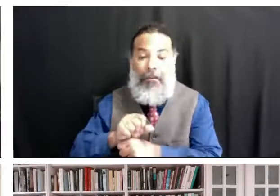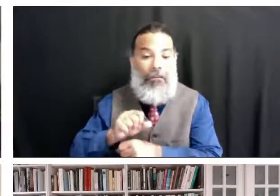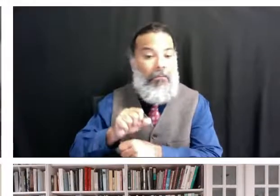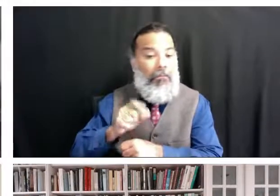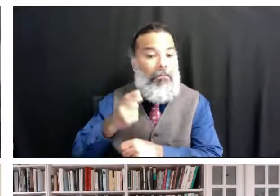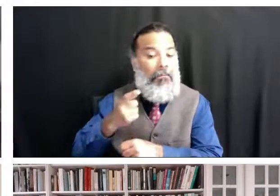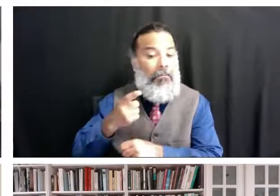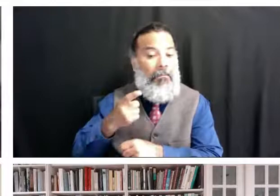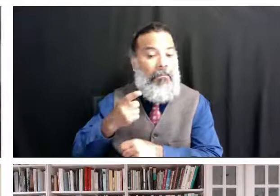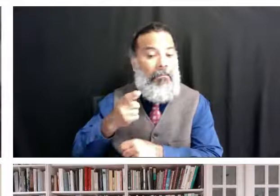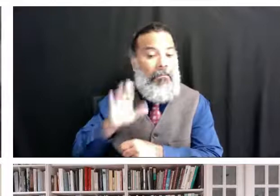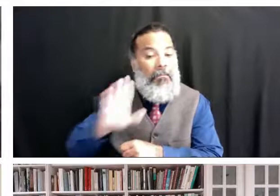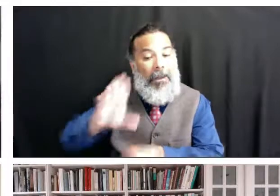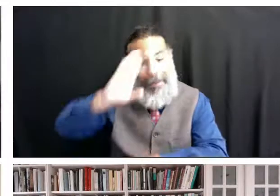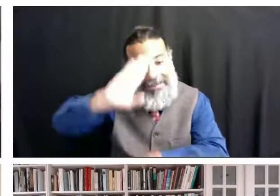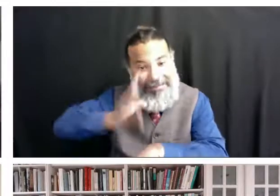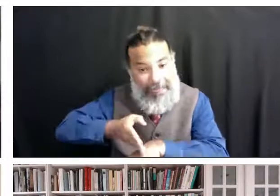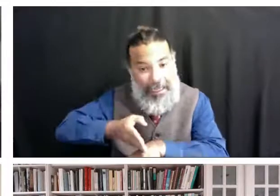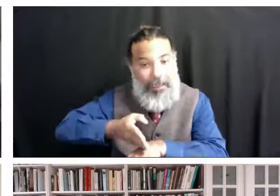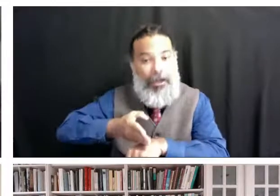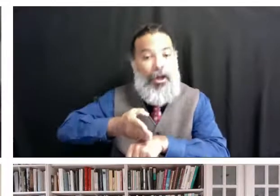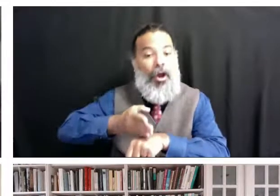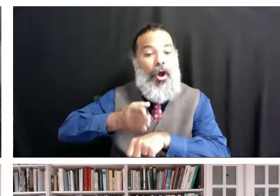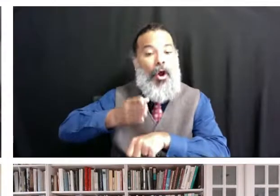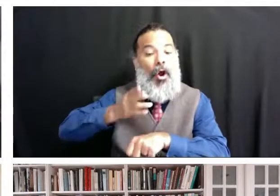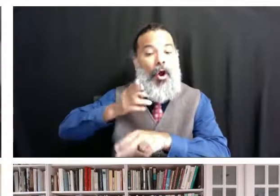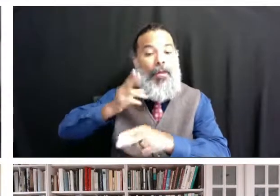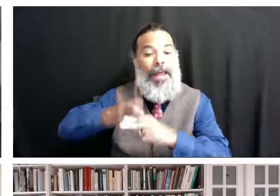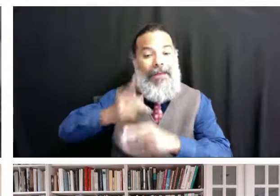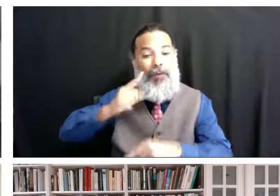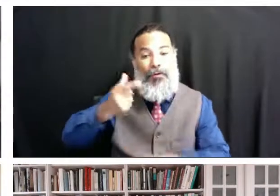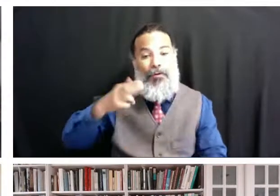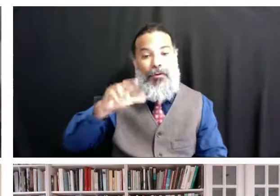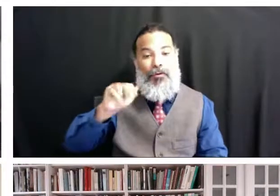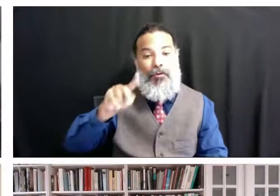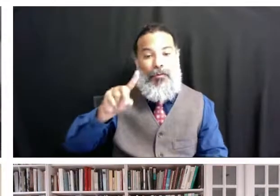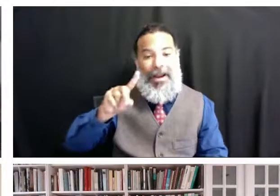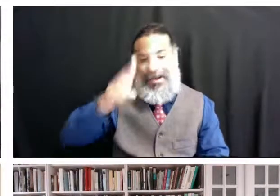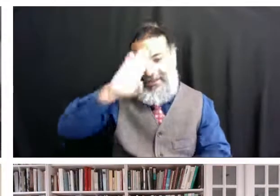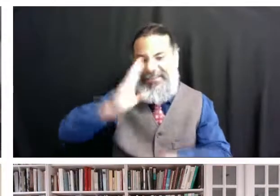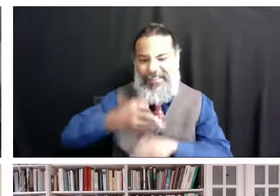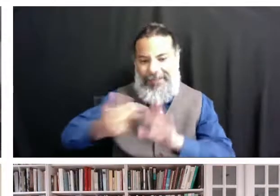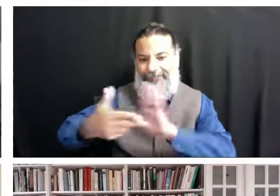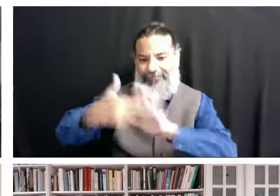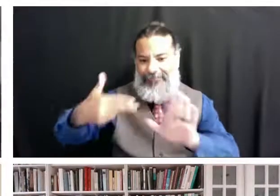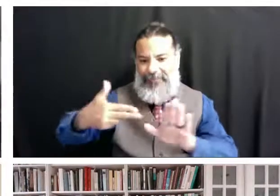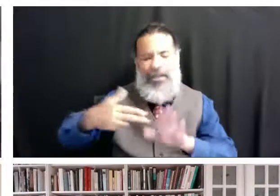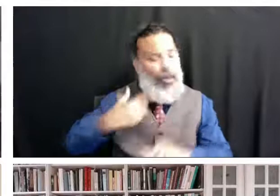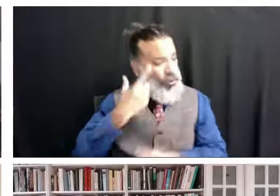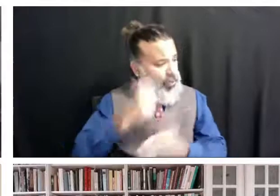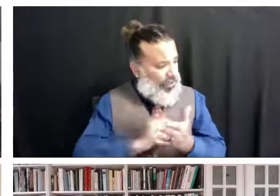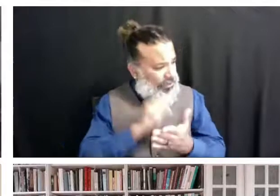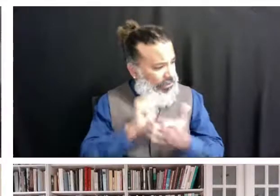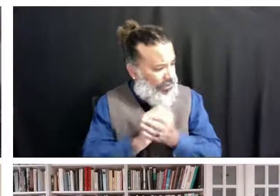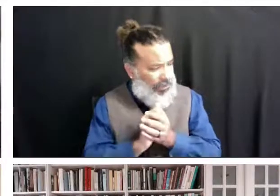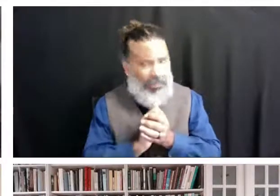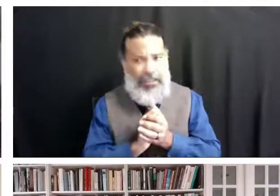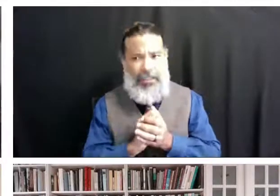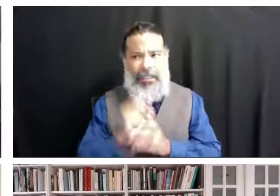his son or their name for the grandson. There was a time in